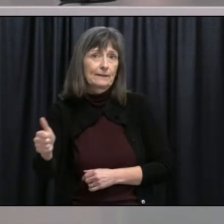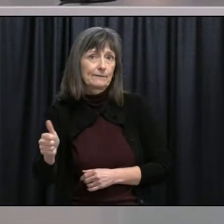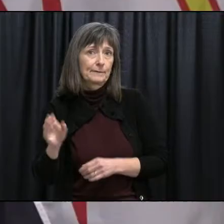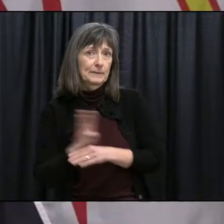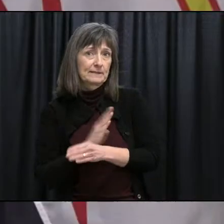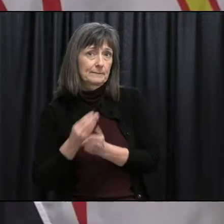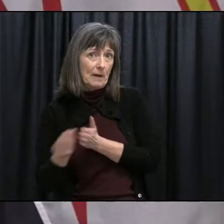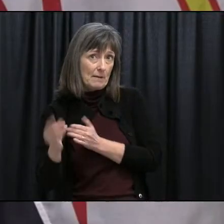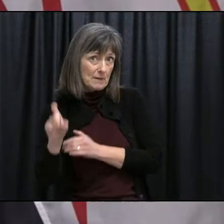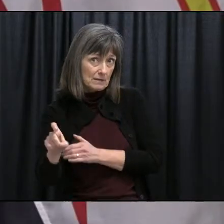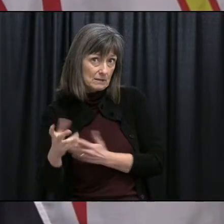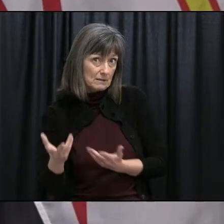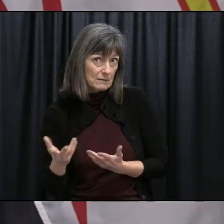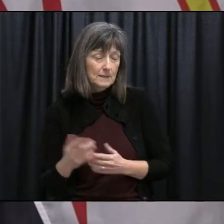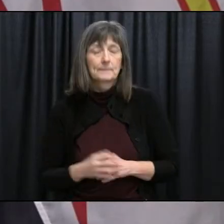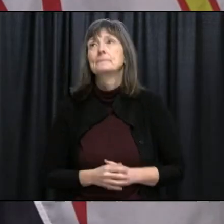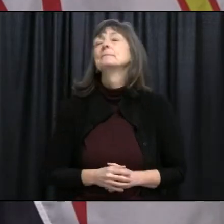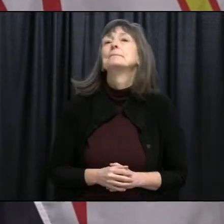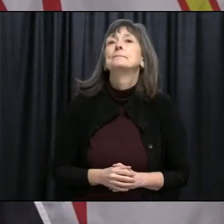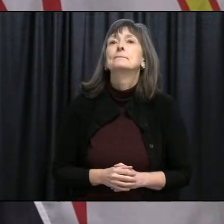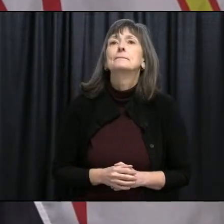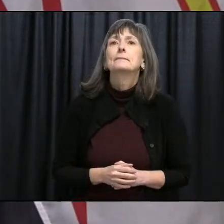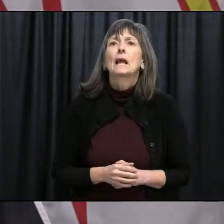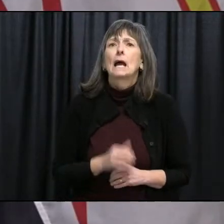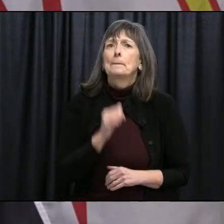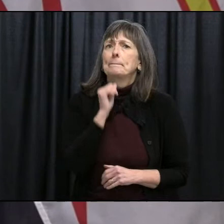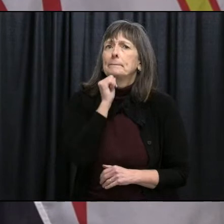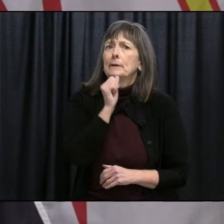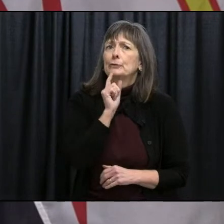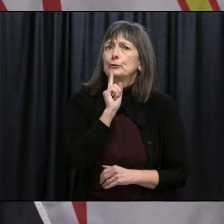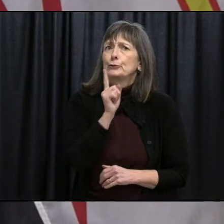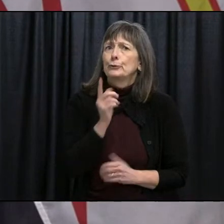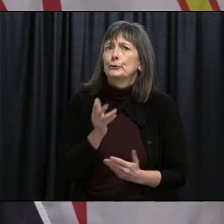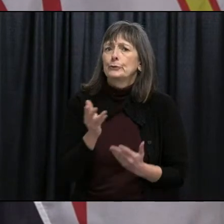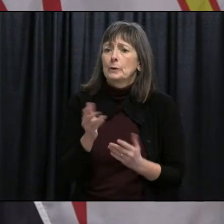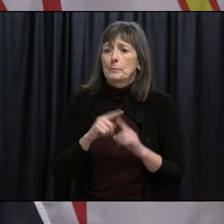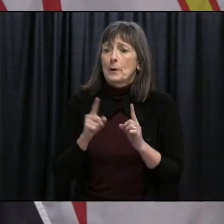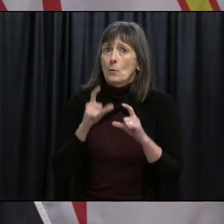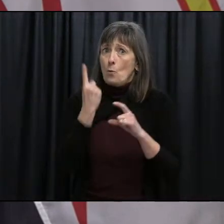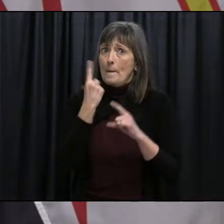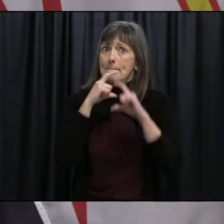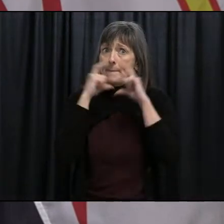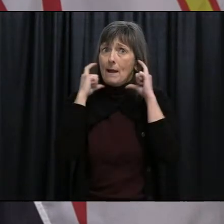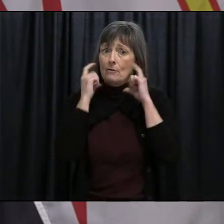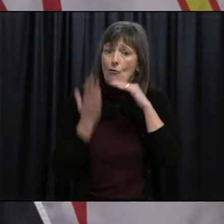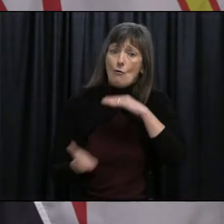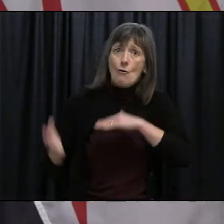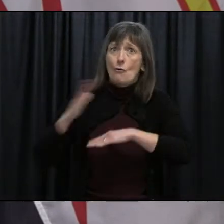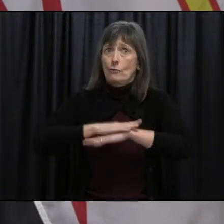So I'm not sure what the recommendations are, but, people are allowed to wear the mask all day.